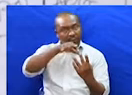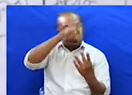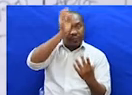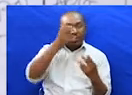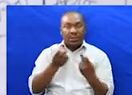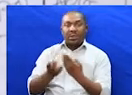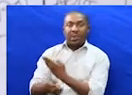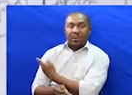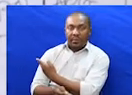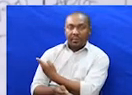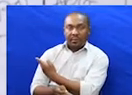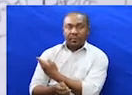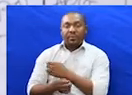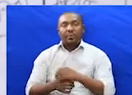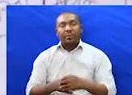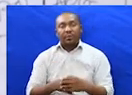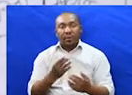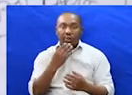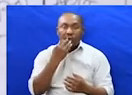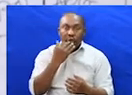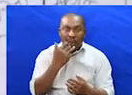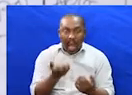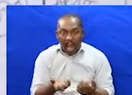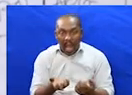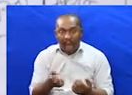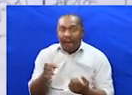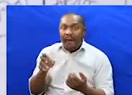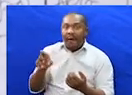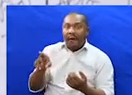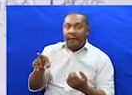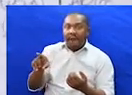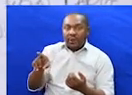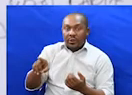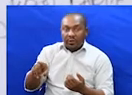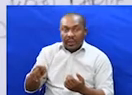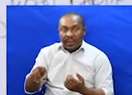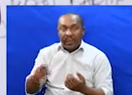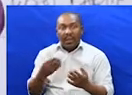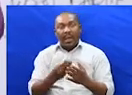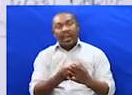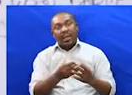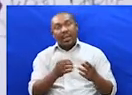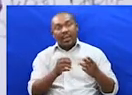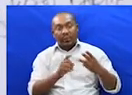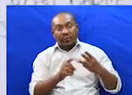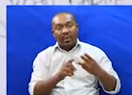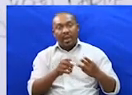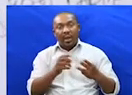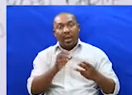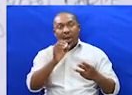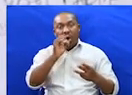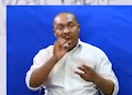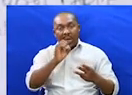phosphoric acid, and organic base. And organic base. These three things